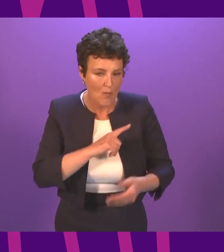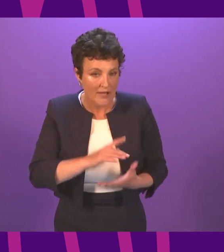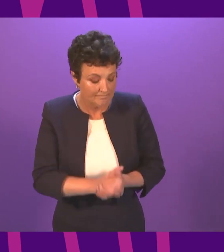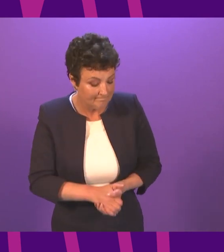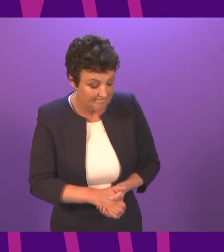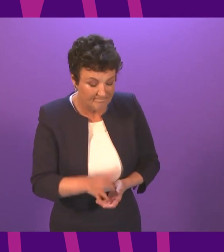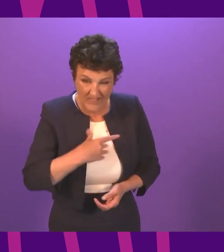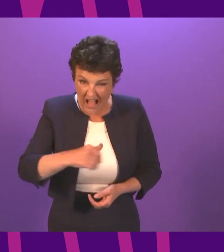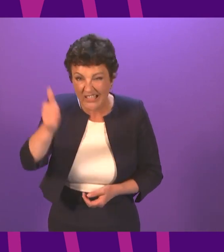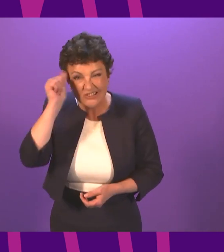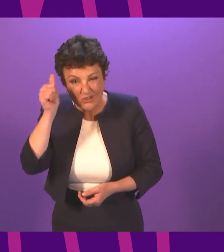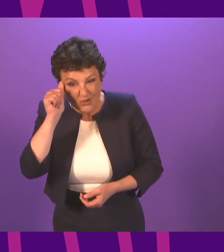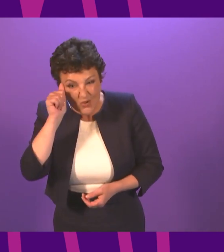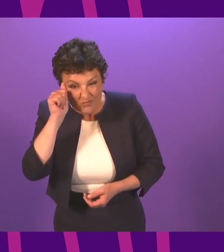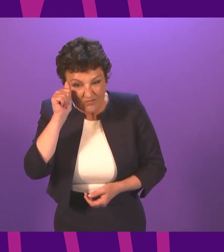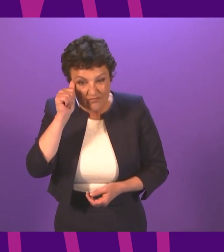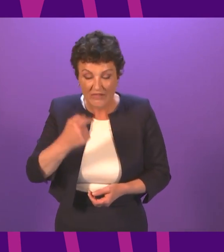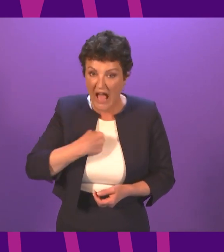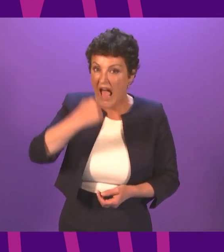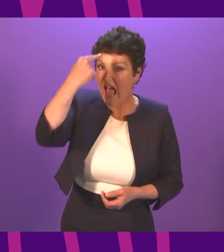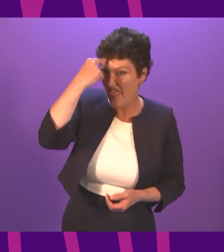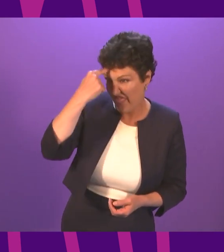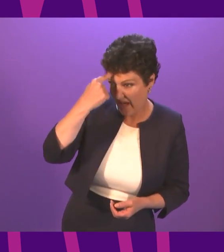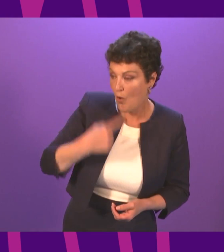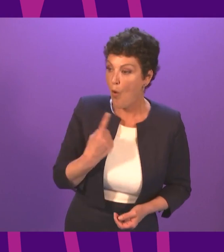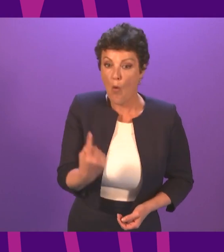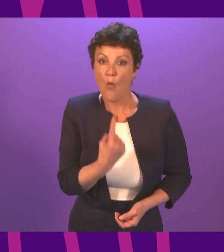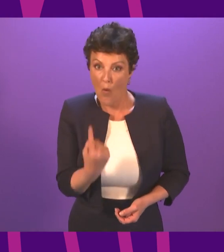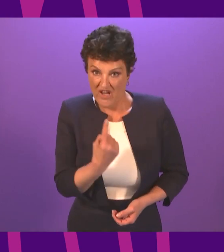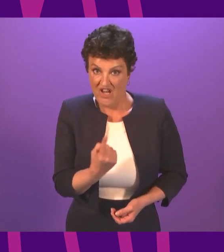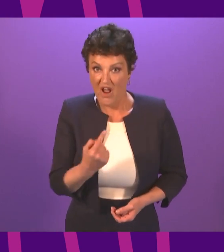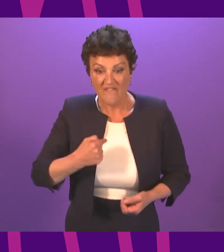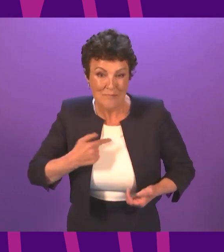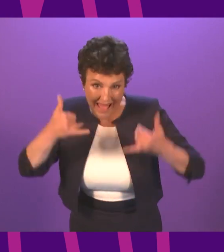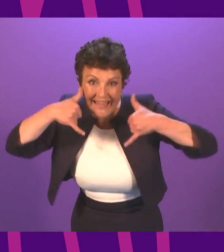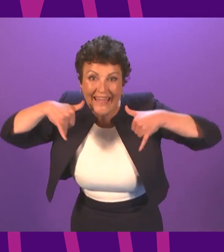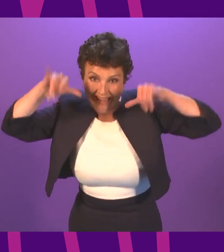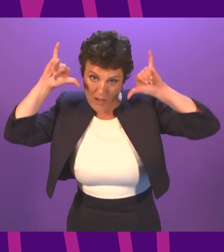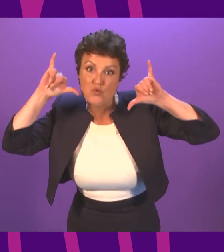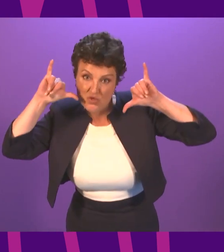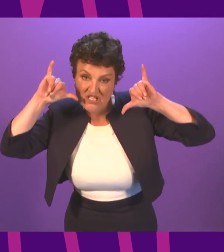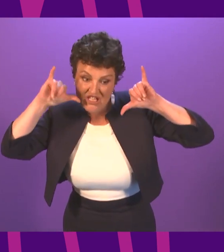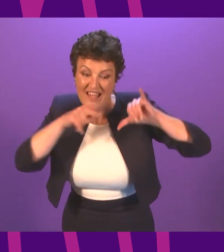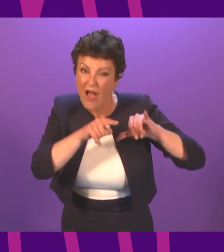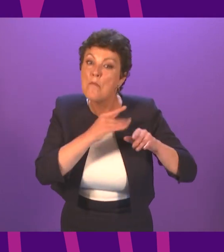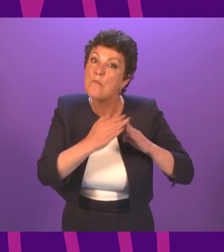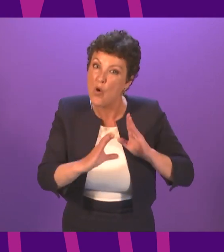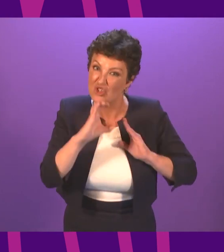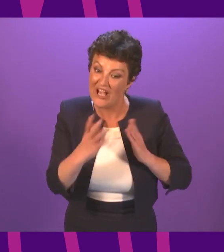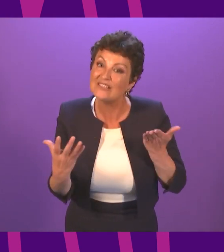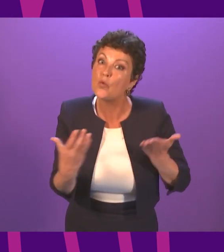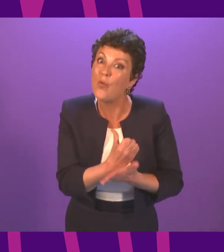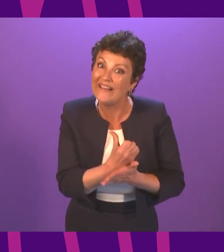know there is literally more chance of one of my cows fulfilling the nursery rhyme of jumping over the moon than there is of me winning this vote